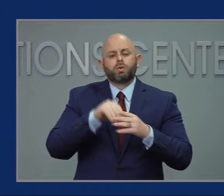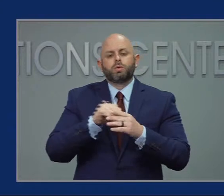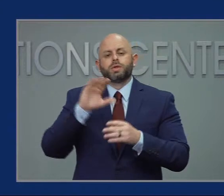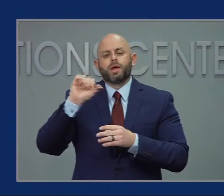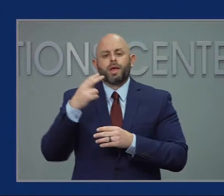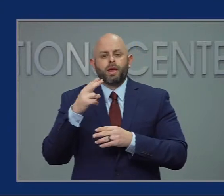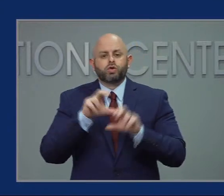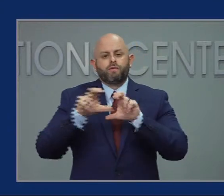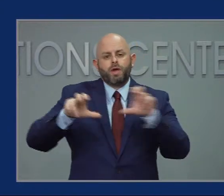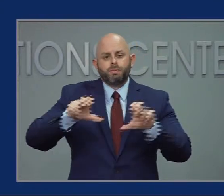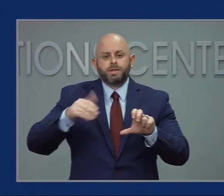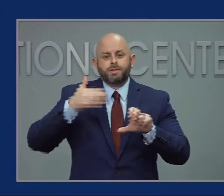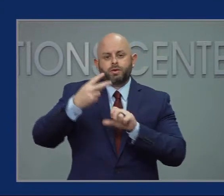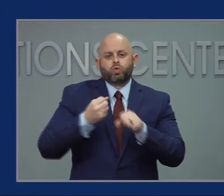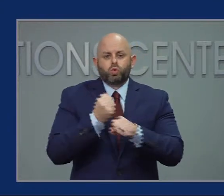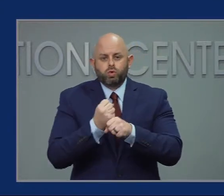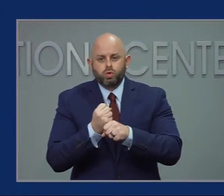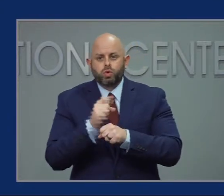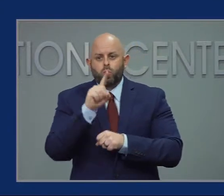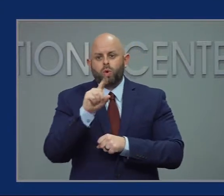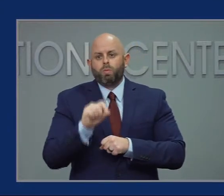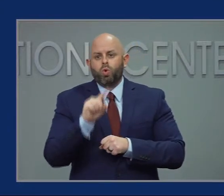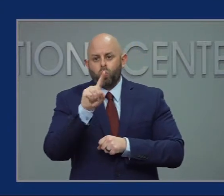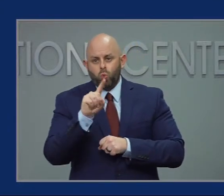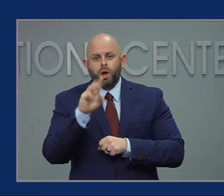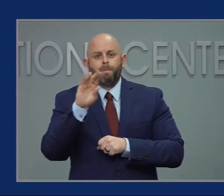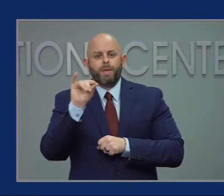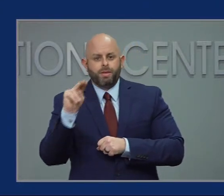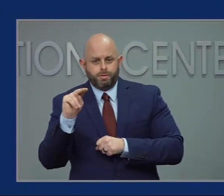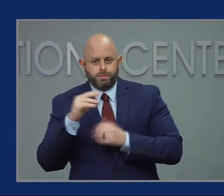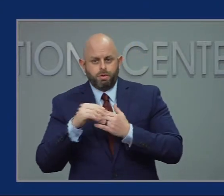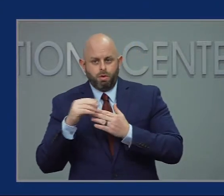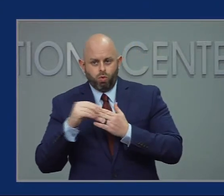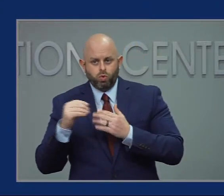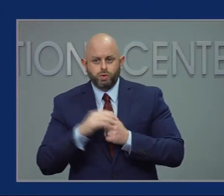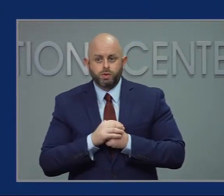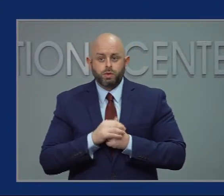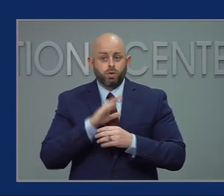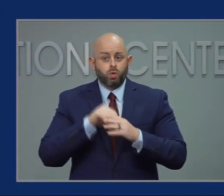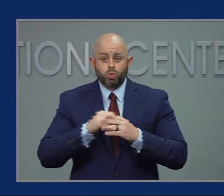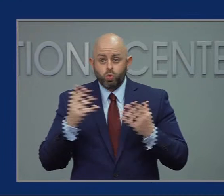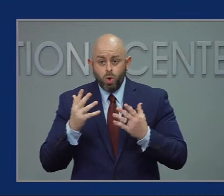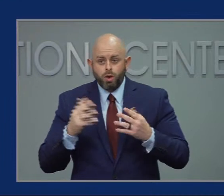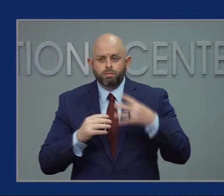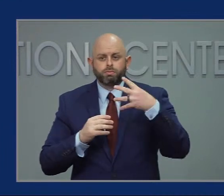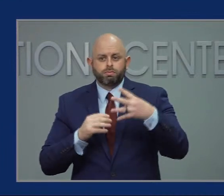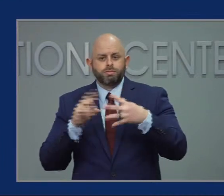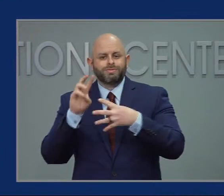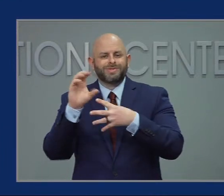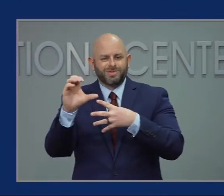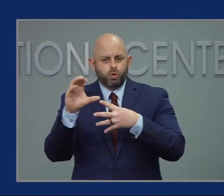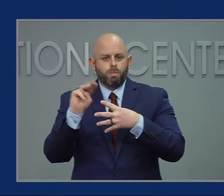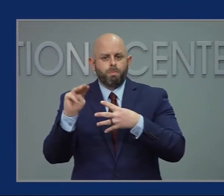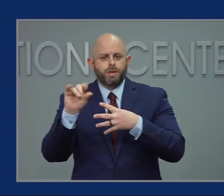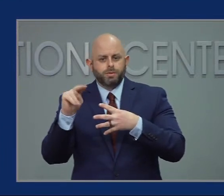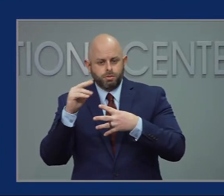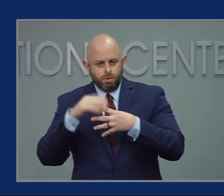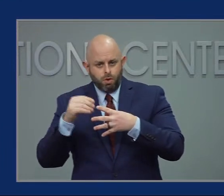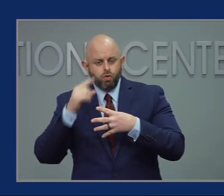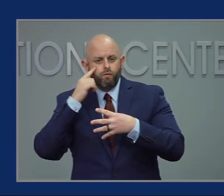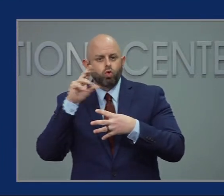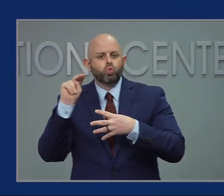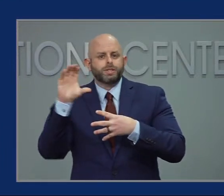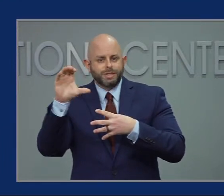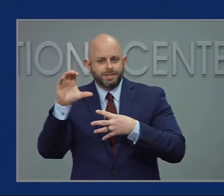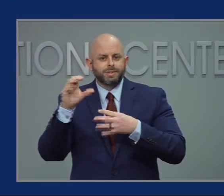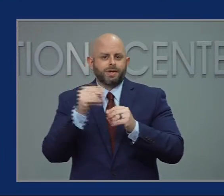2 years of $1.1 billion. This includes a little over $600 million for UNC